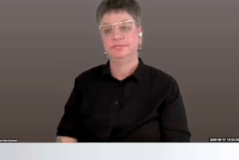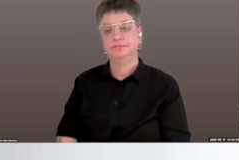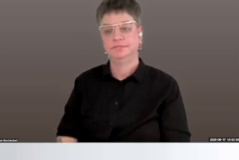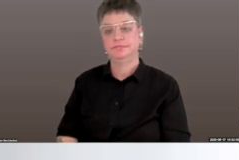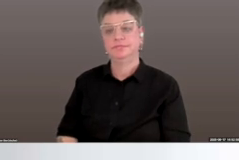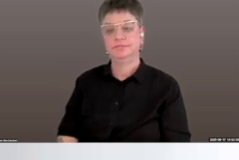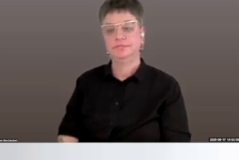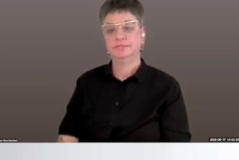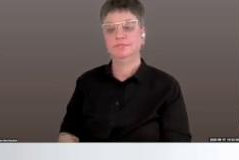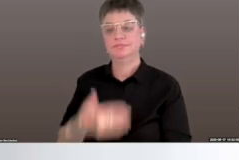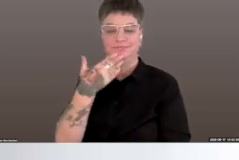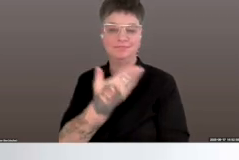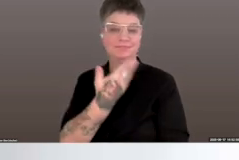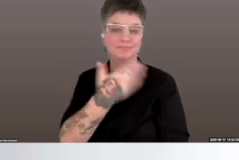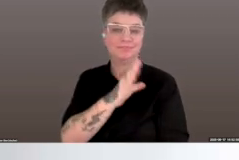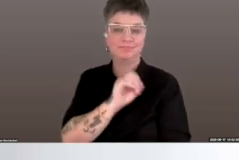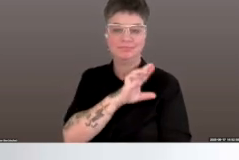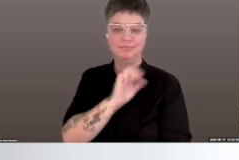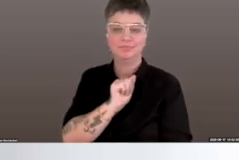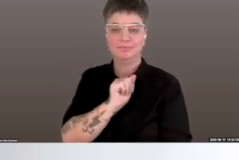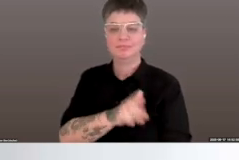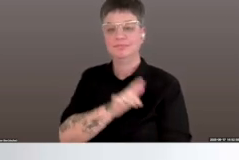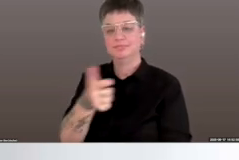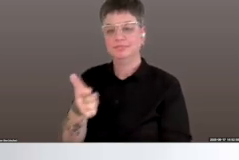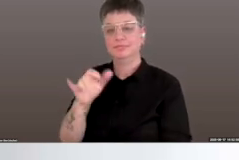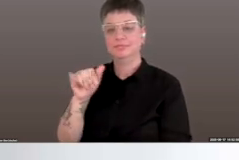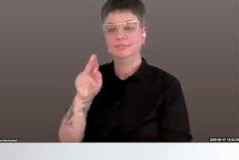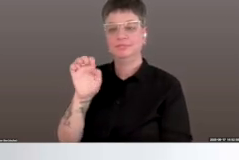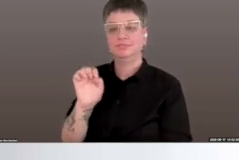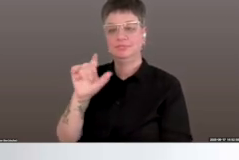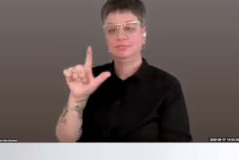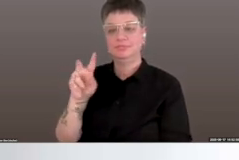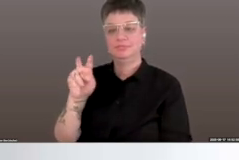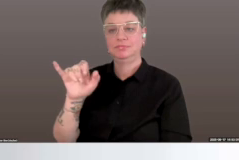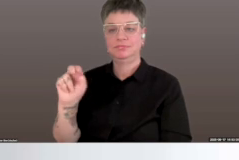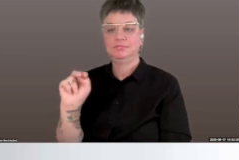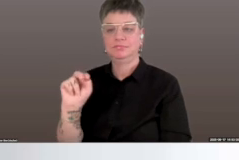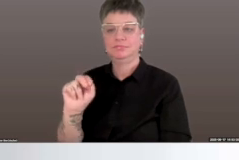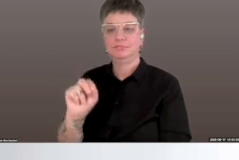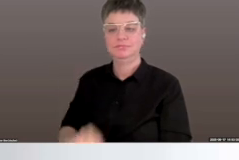right, thanks, Erica. So next is Jamie Levin. I'm going to ask you to unmute.